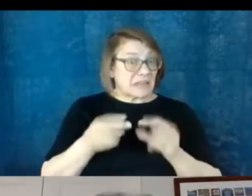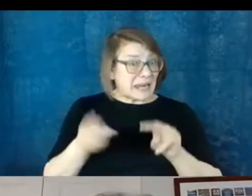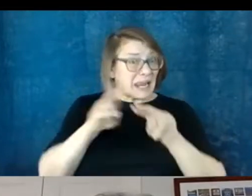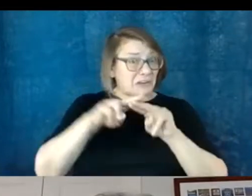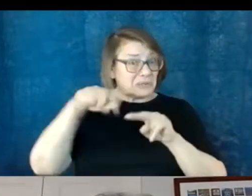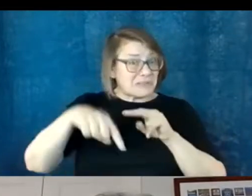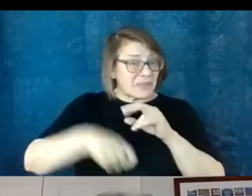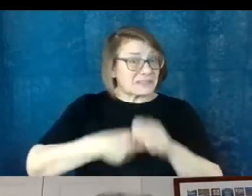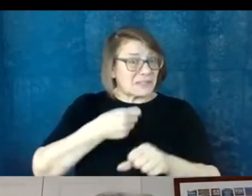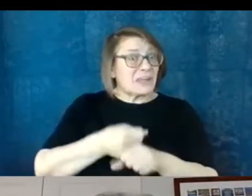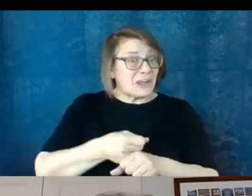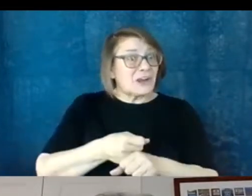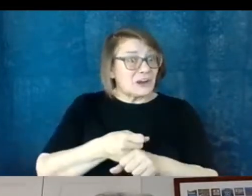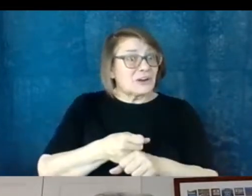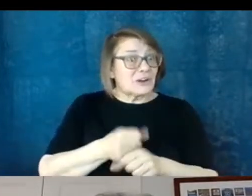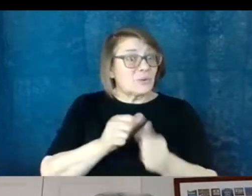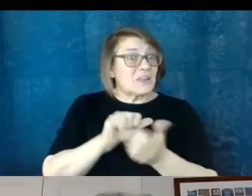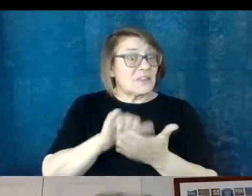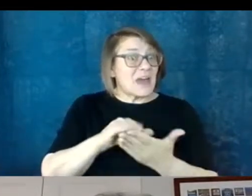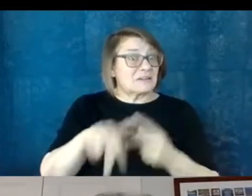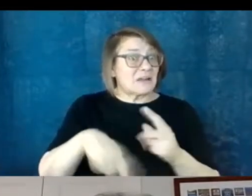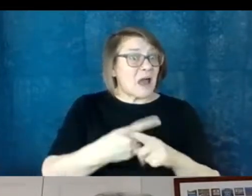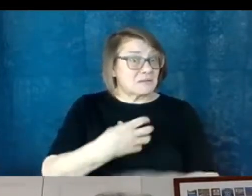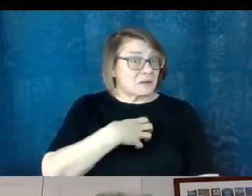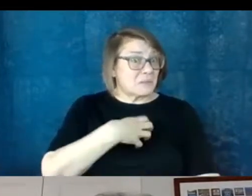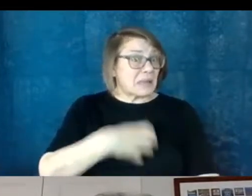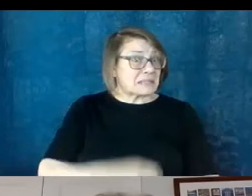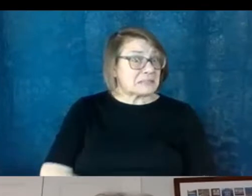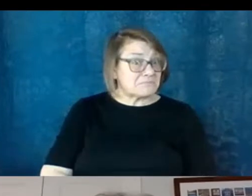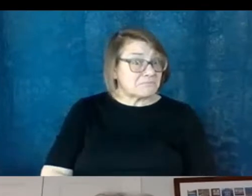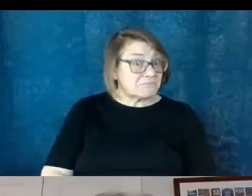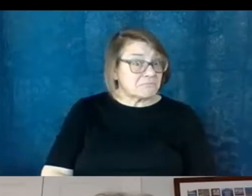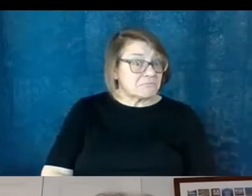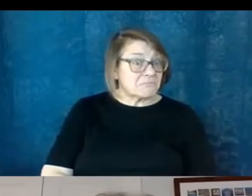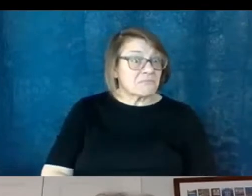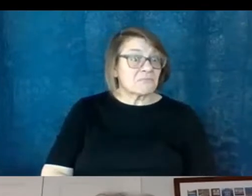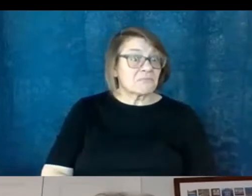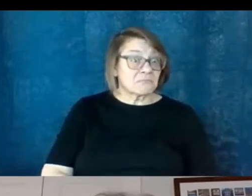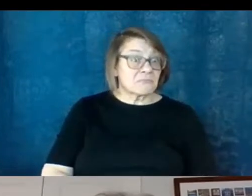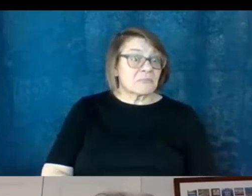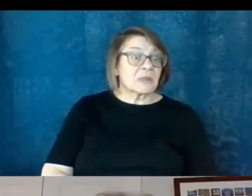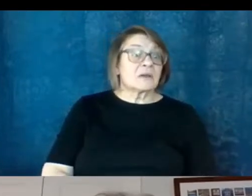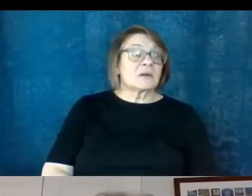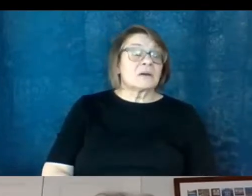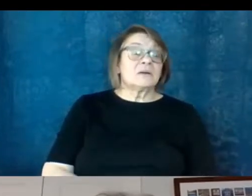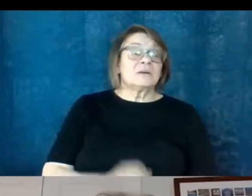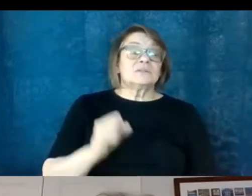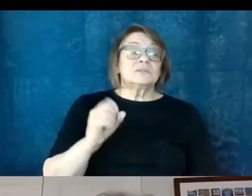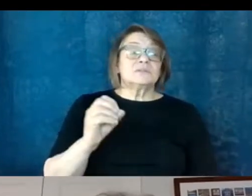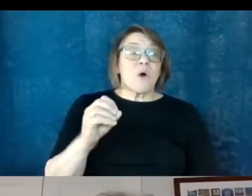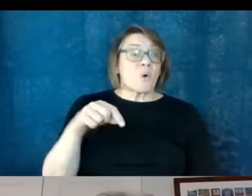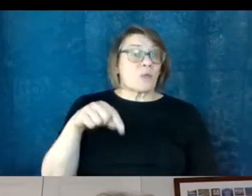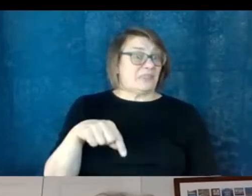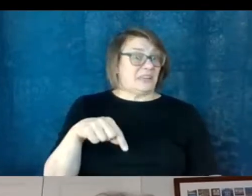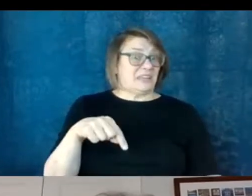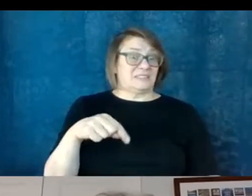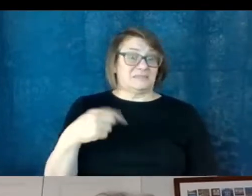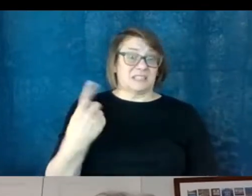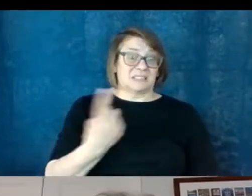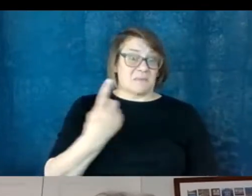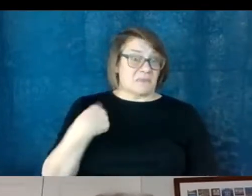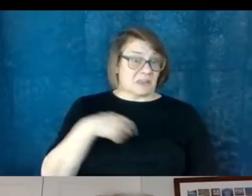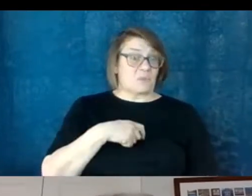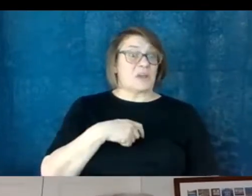increase in those individuals over this last year. So this has been something that we've